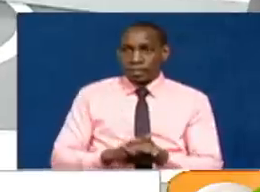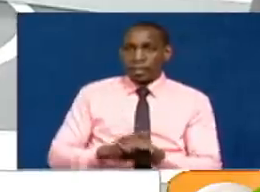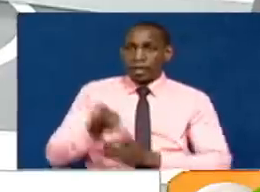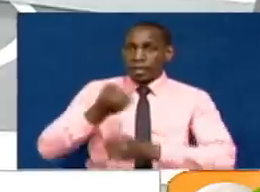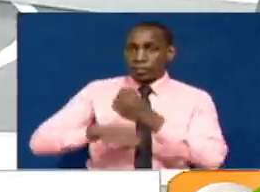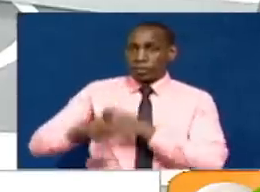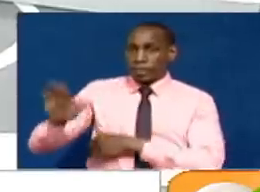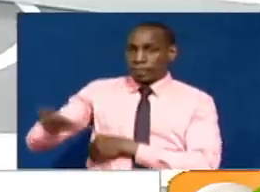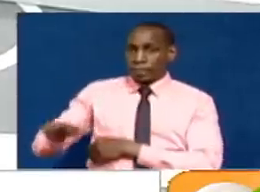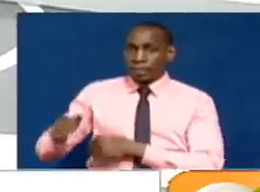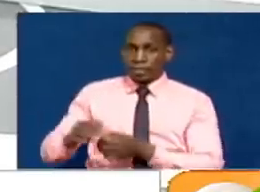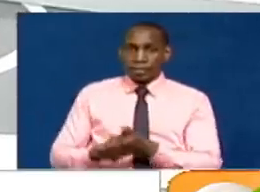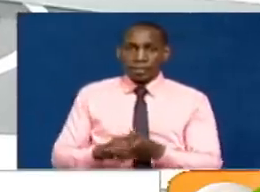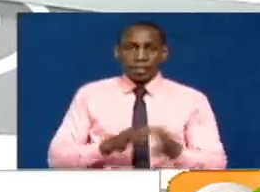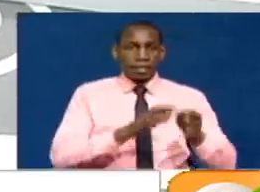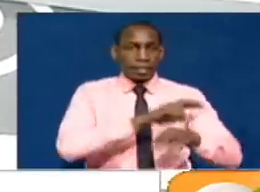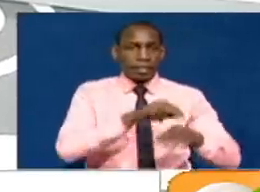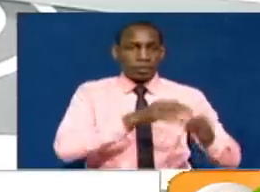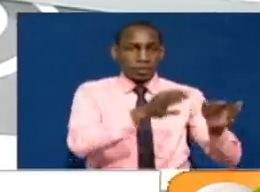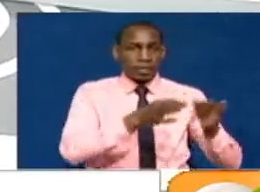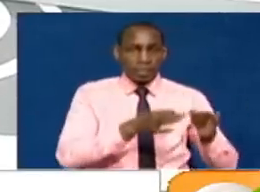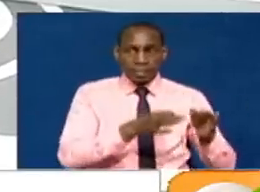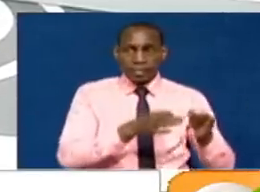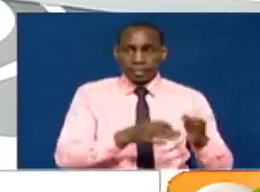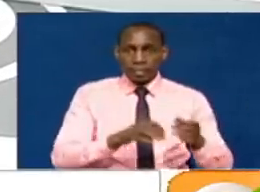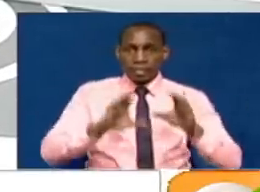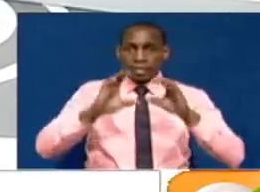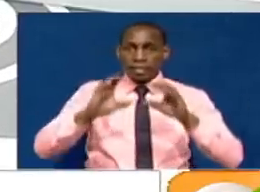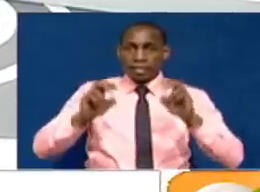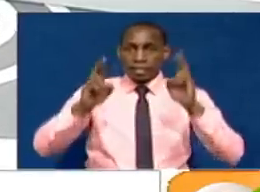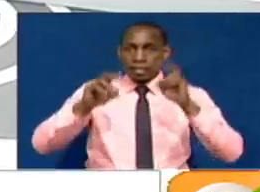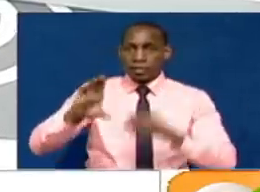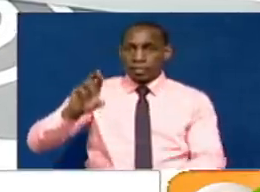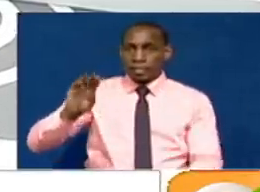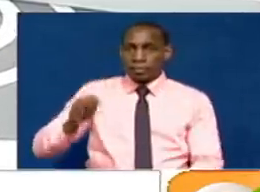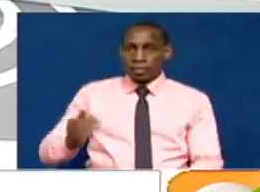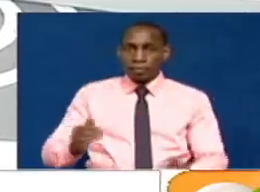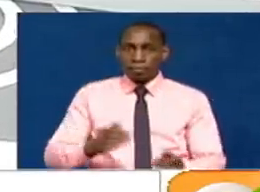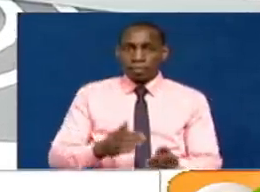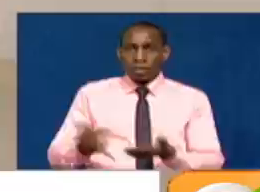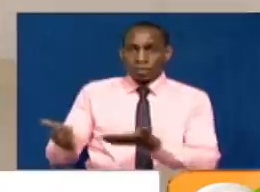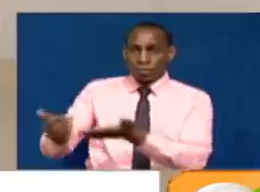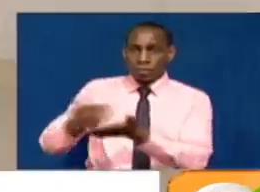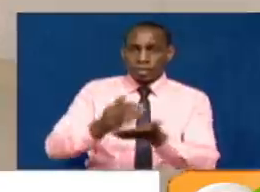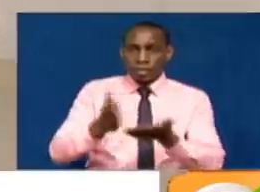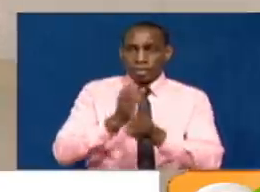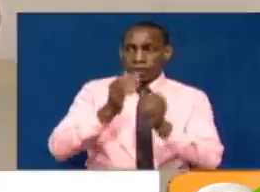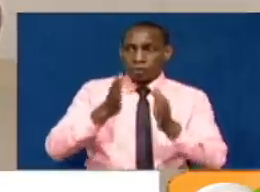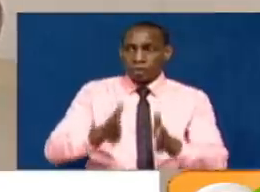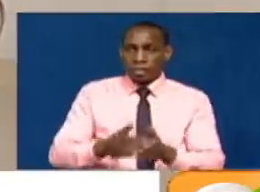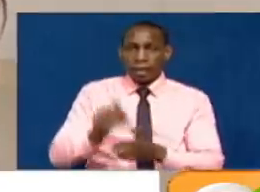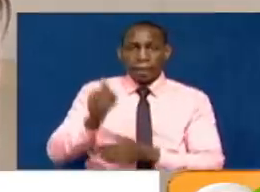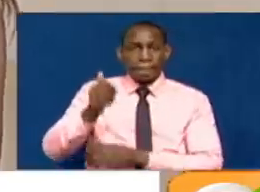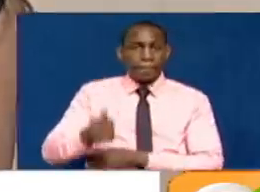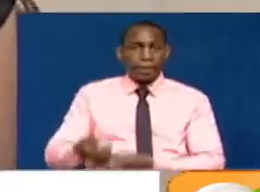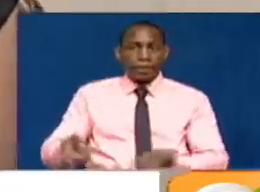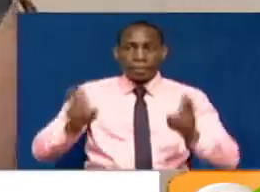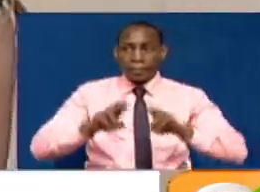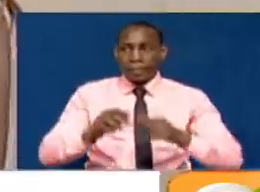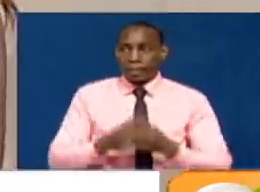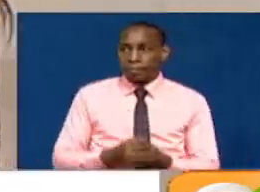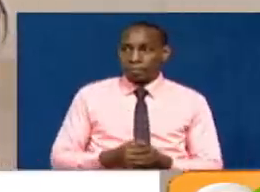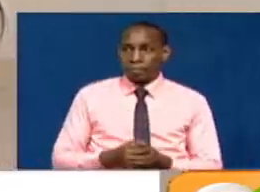Parliament. National Treasury, for instance, with the one on CRB, needs to convene those stakeholders. That is yet to happen, at least as far as we